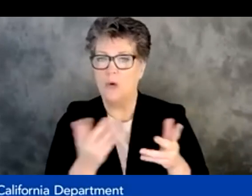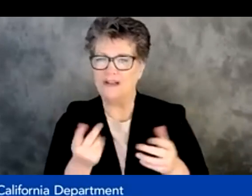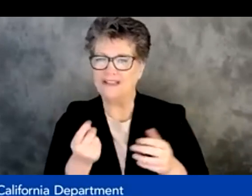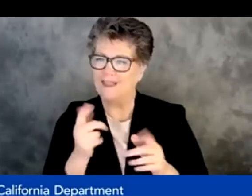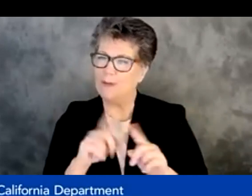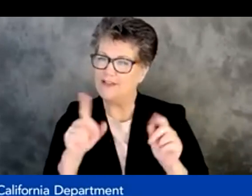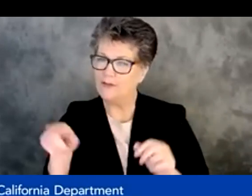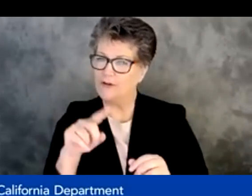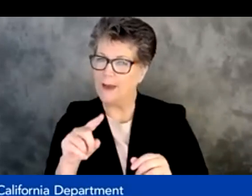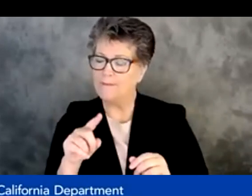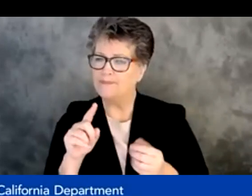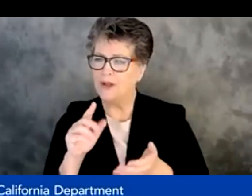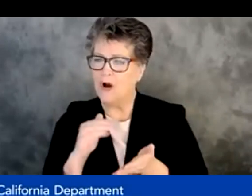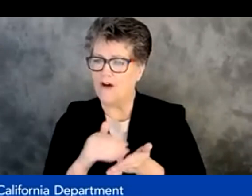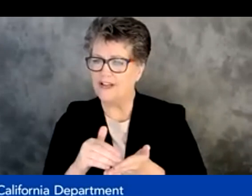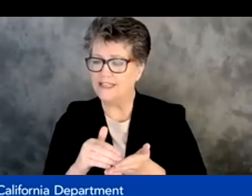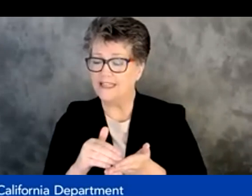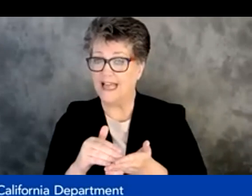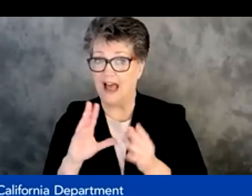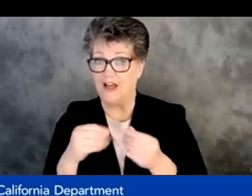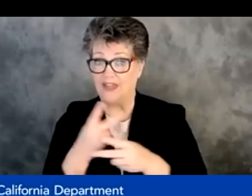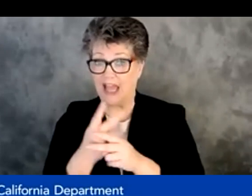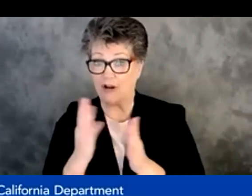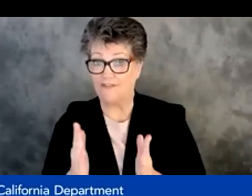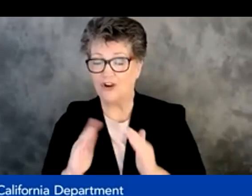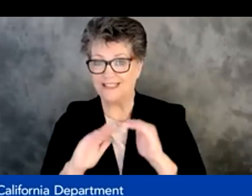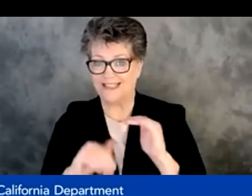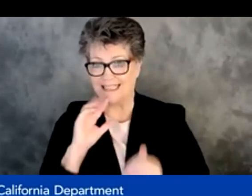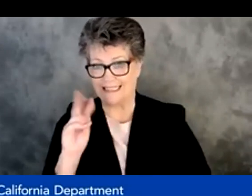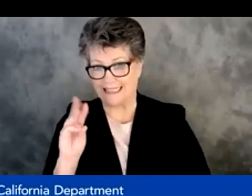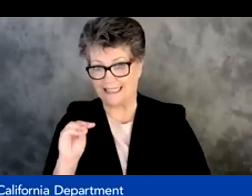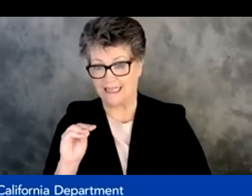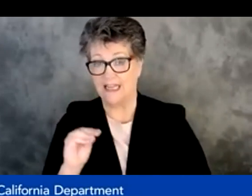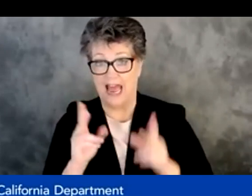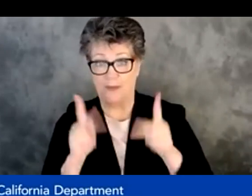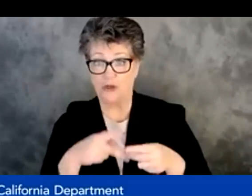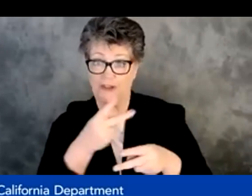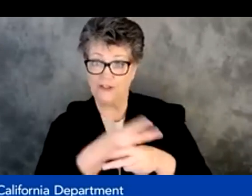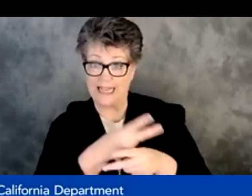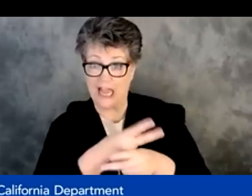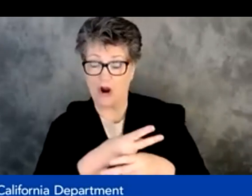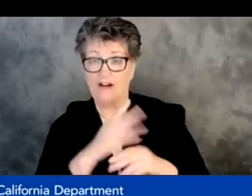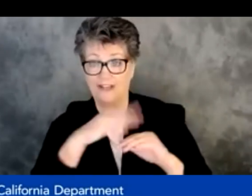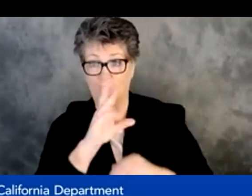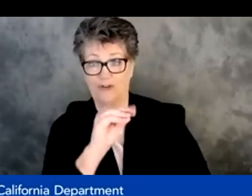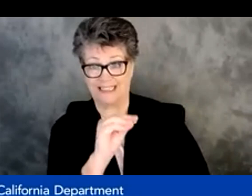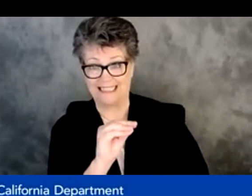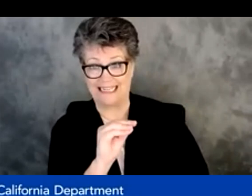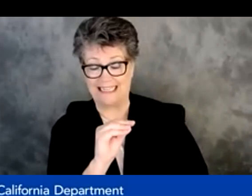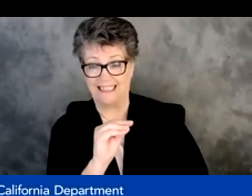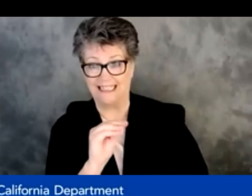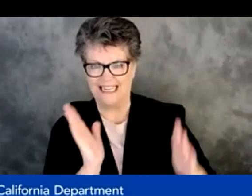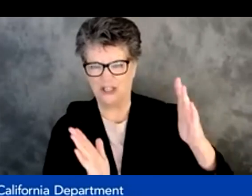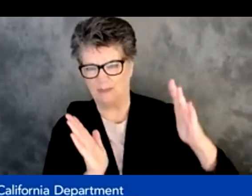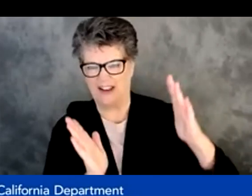for them is often the caregiver is under 60 and the person they're caring for is over 60. So it's a bit